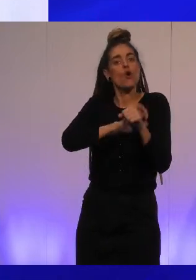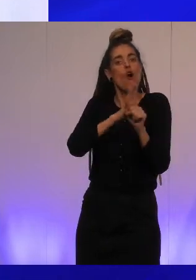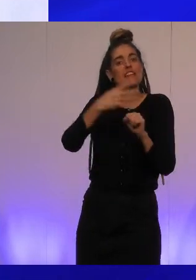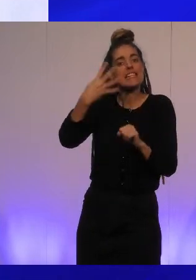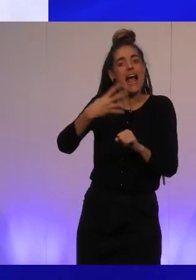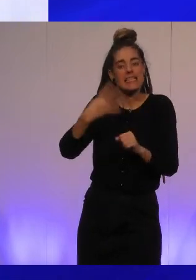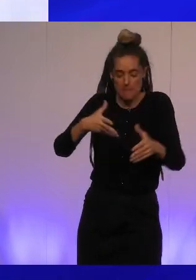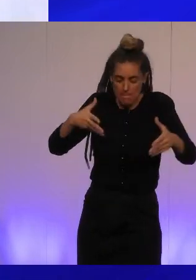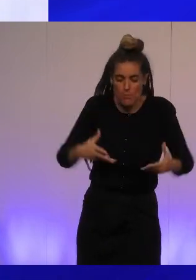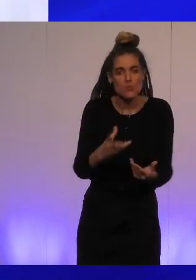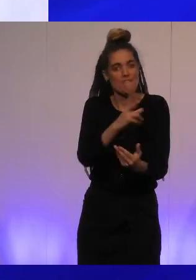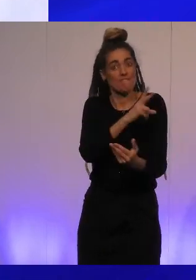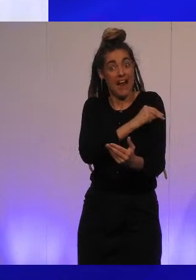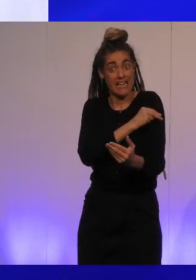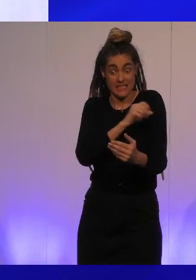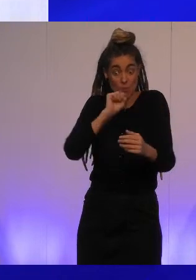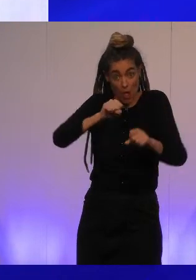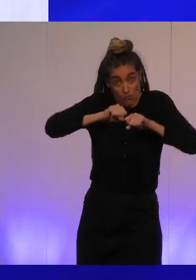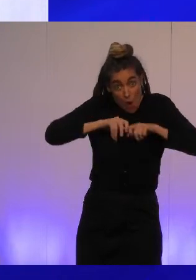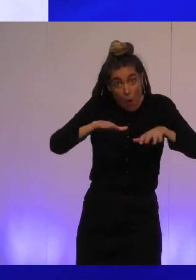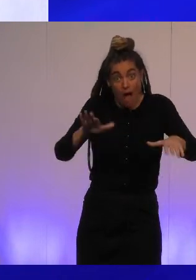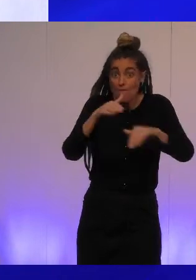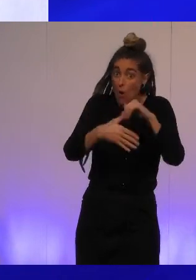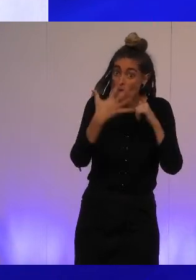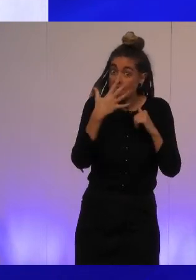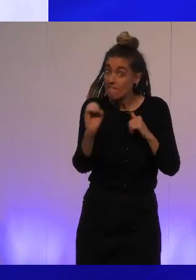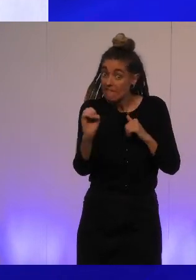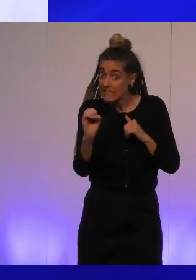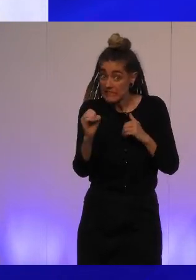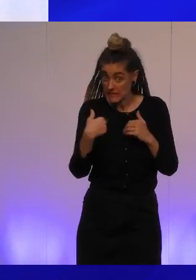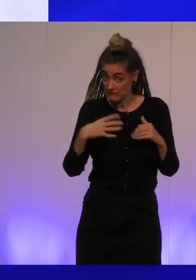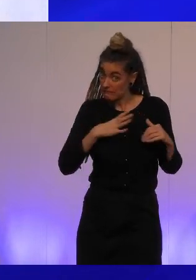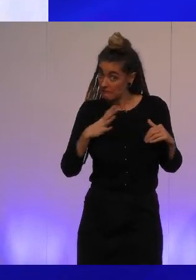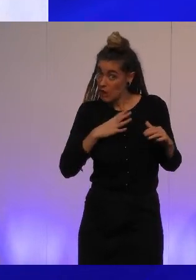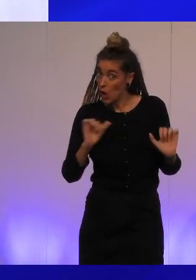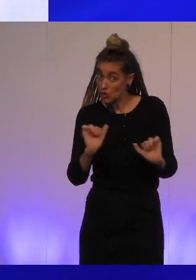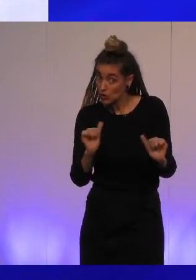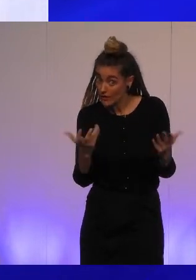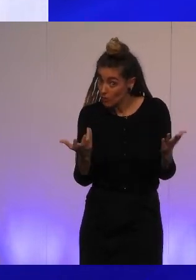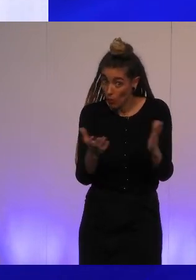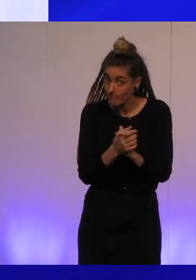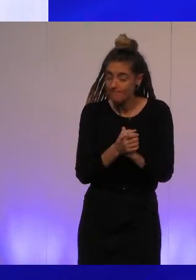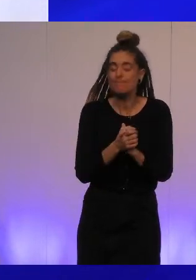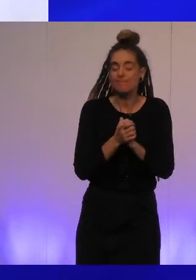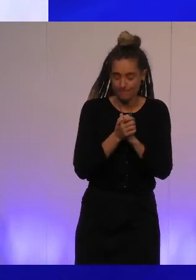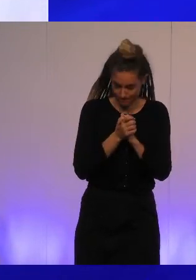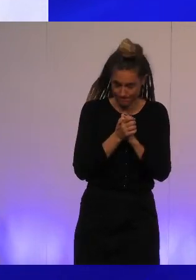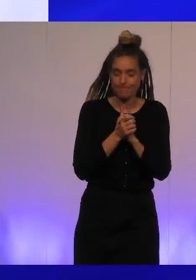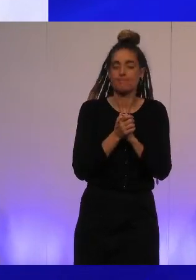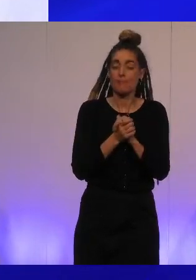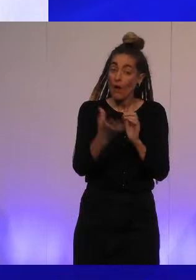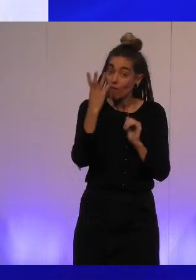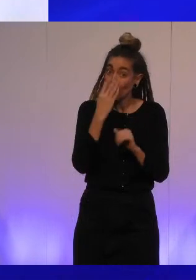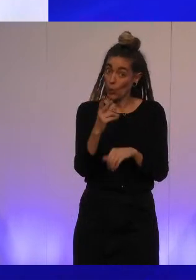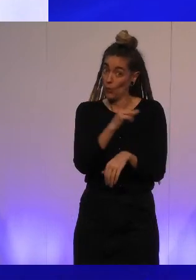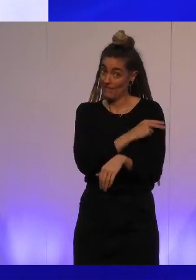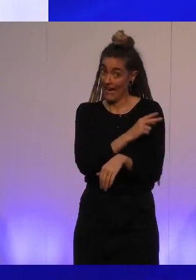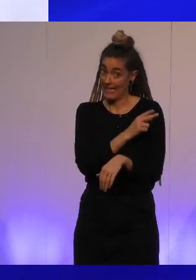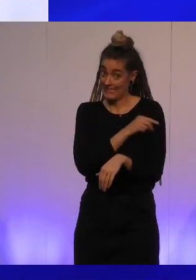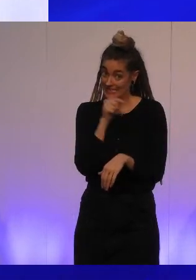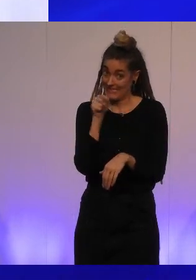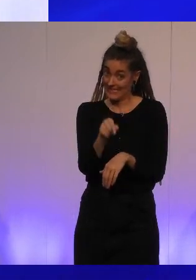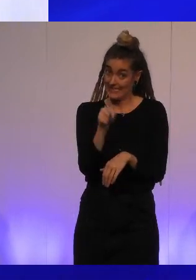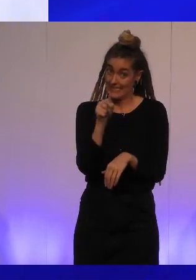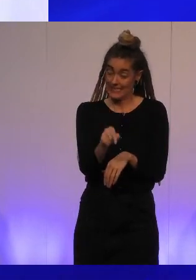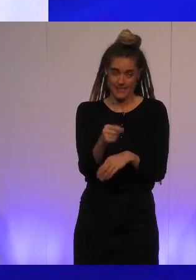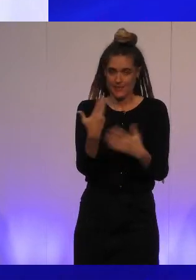booster vaccine rollout for the over 50s in train yet? Yep, so in terms of flu, we've